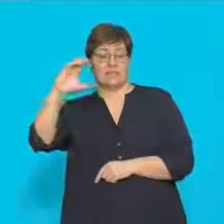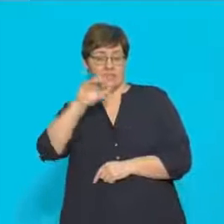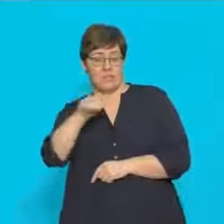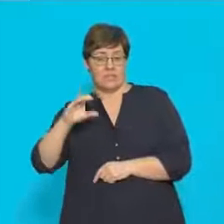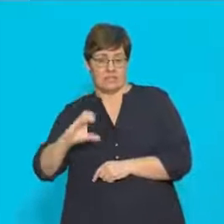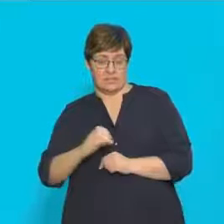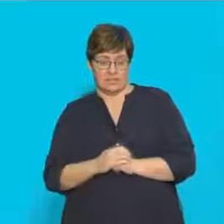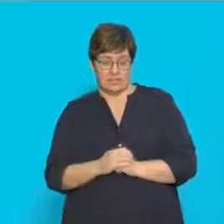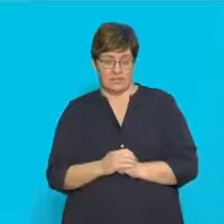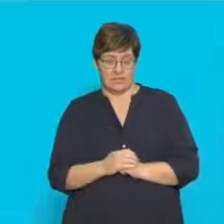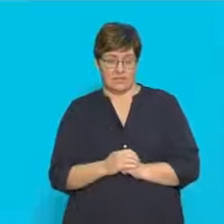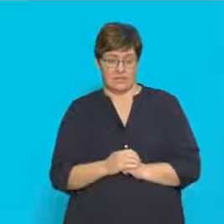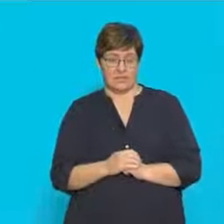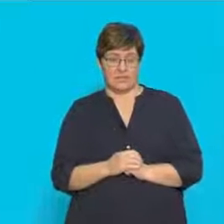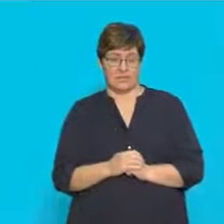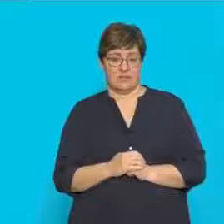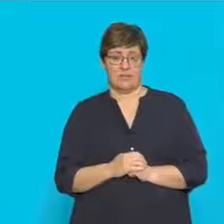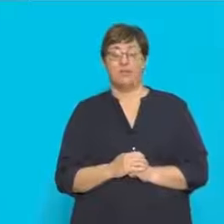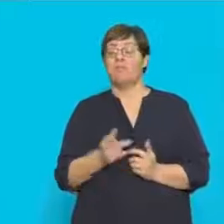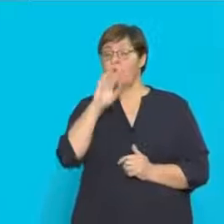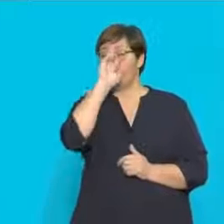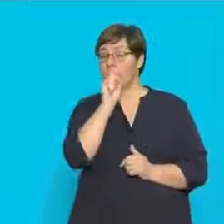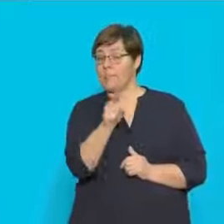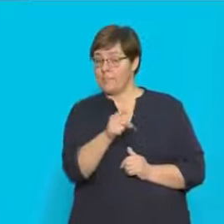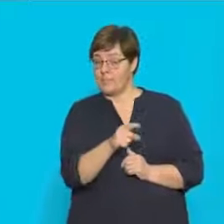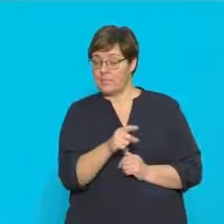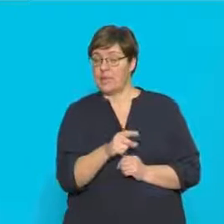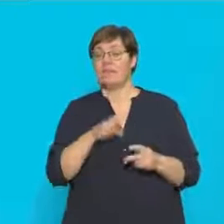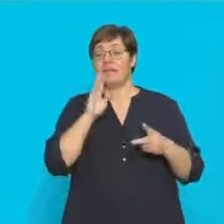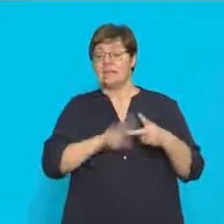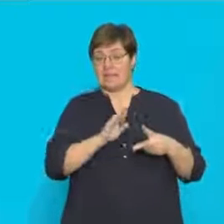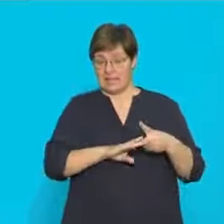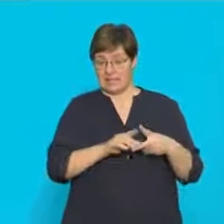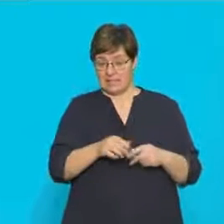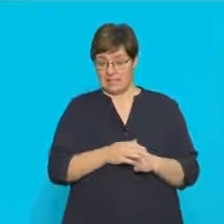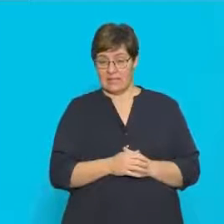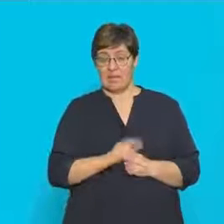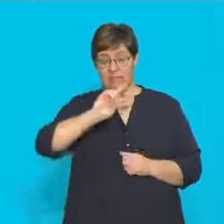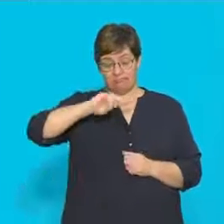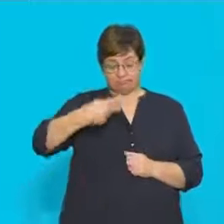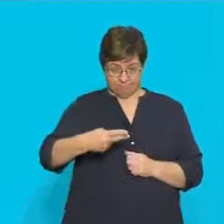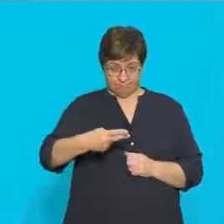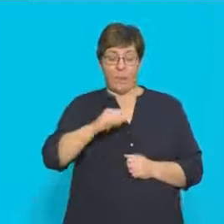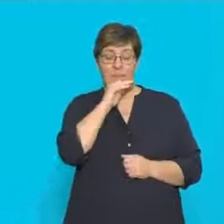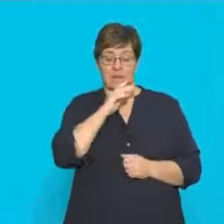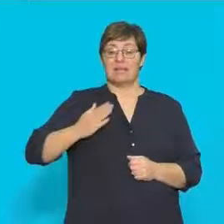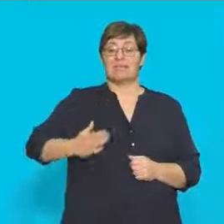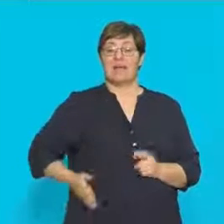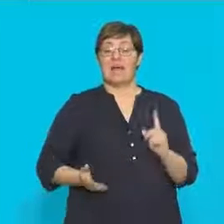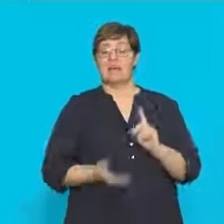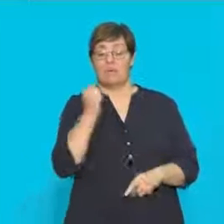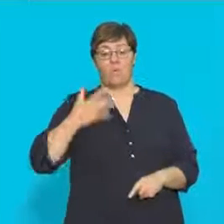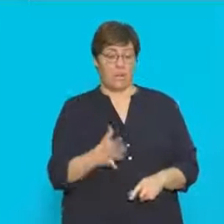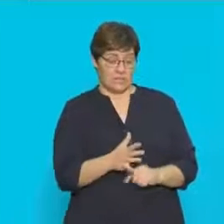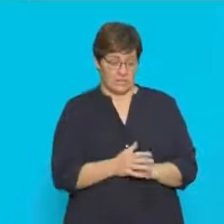C over C. And remember, there is a second version to this. This version we use when we are trying